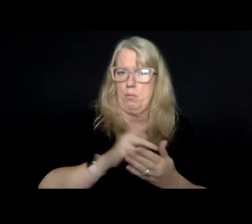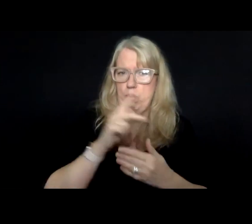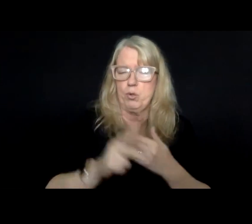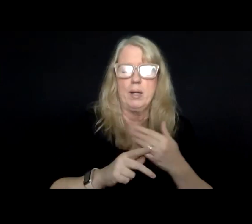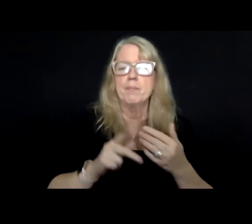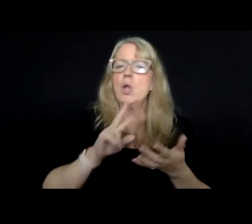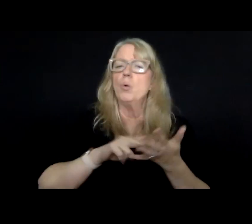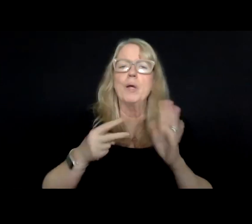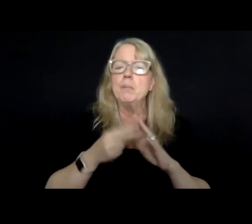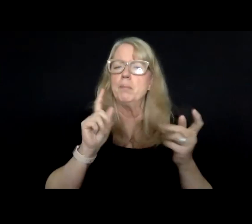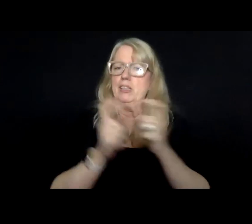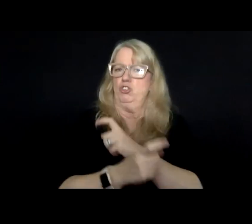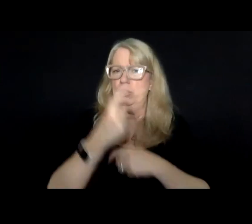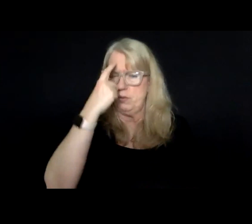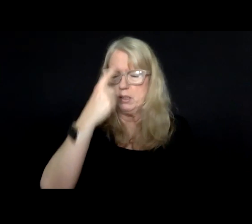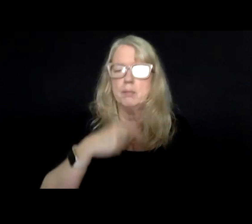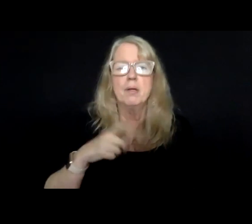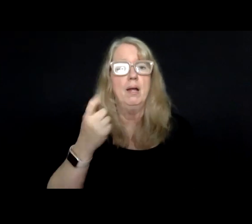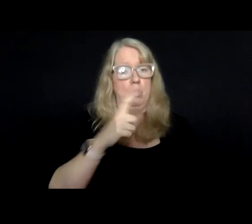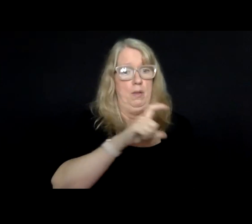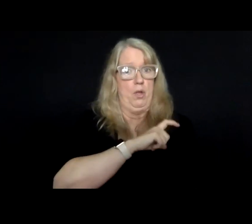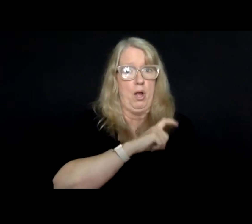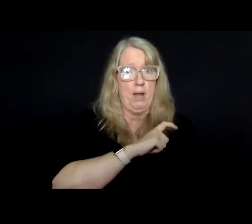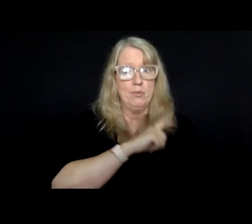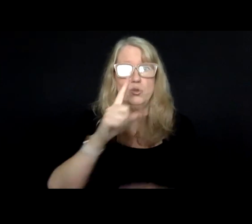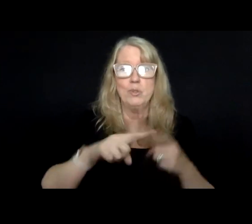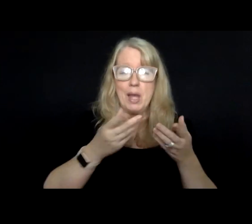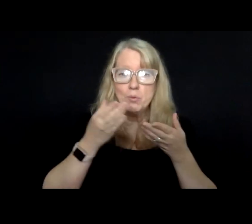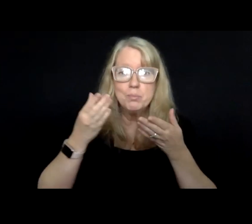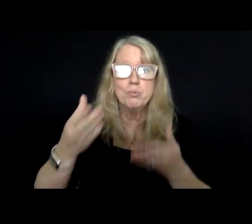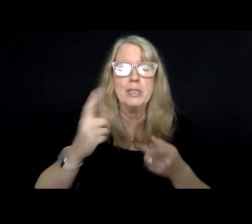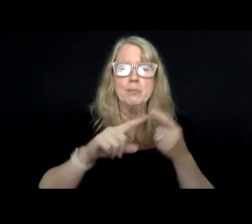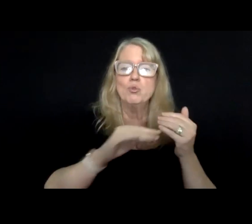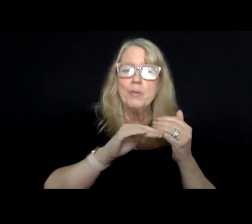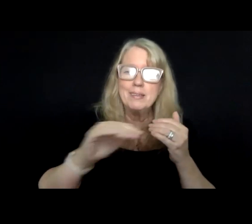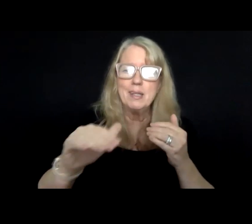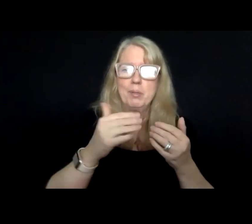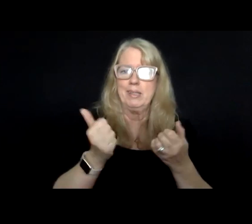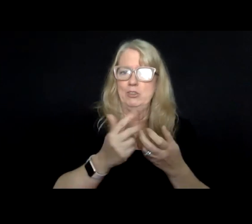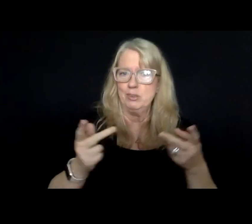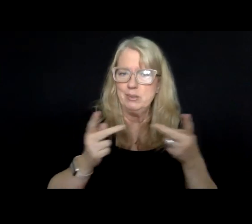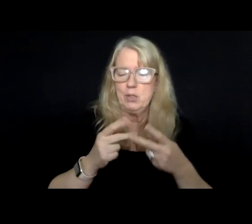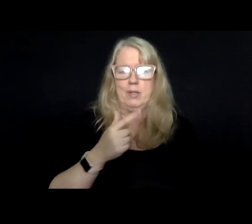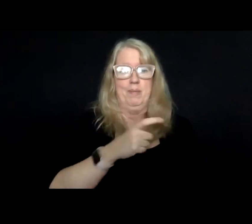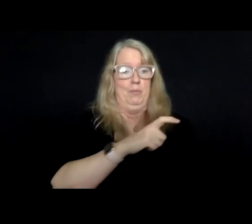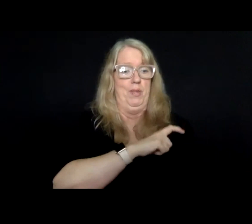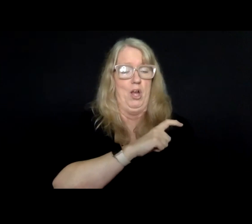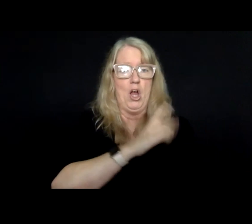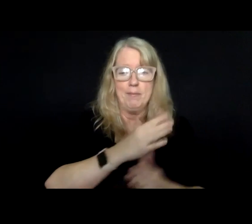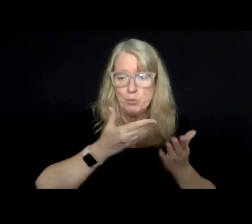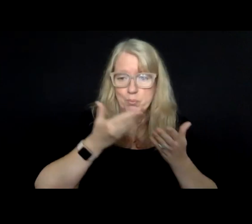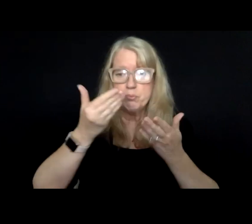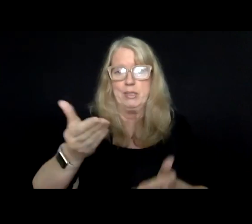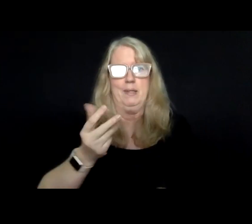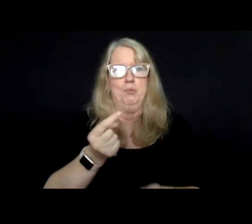by that is it was the officers taking people to the stabilization centers. It was the officers taking them to